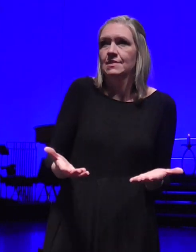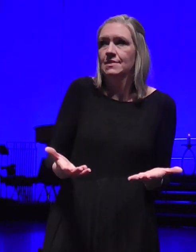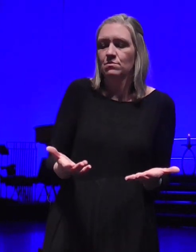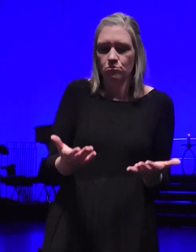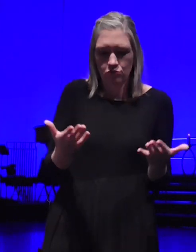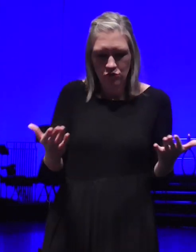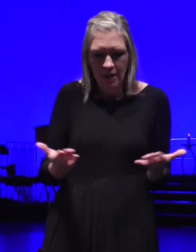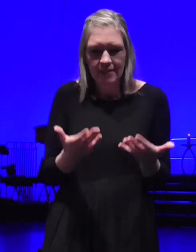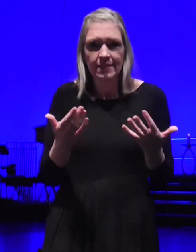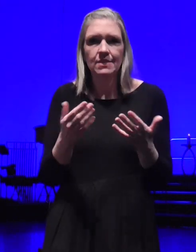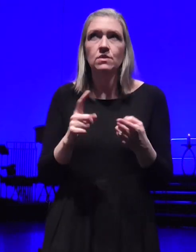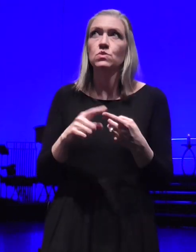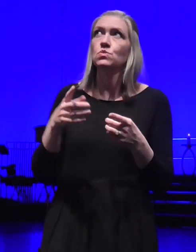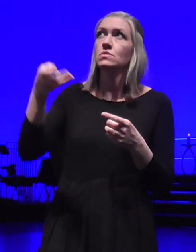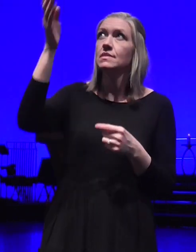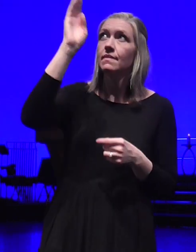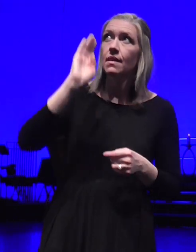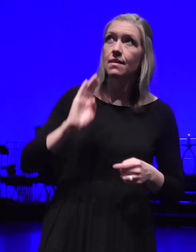to the divine.